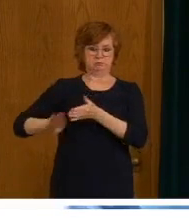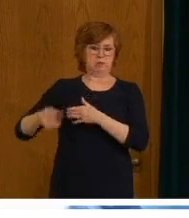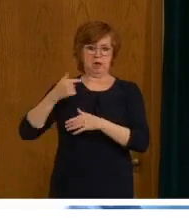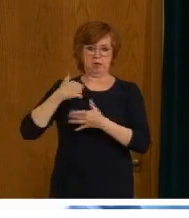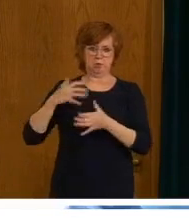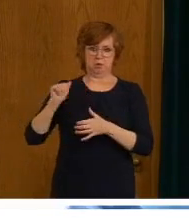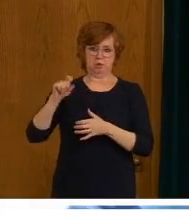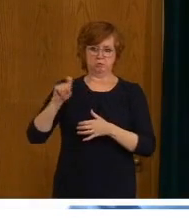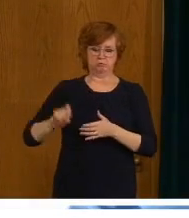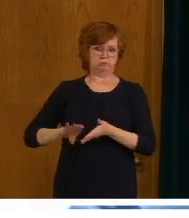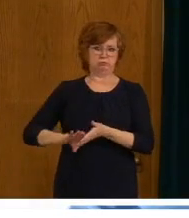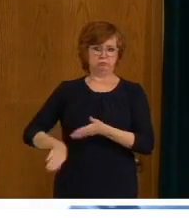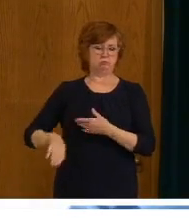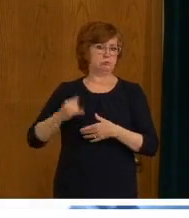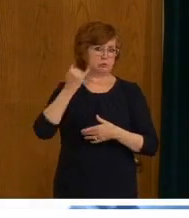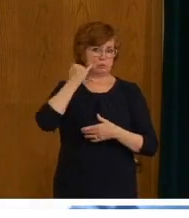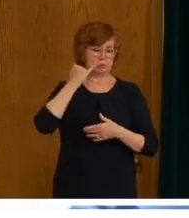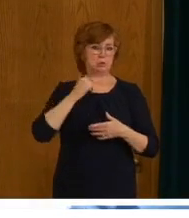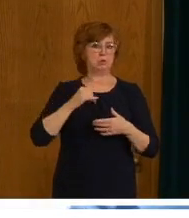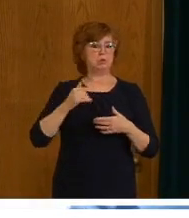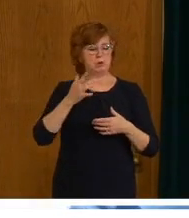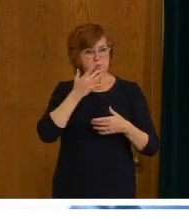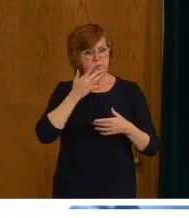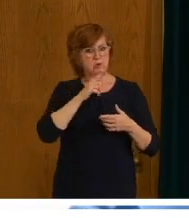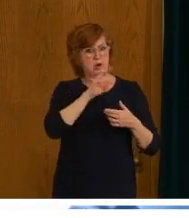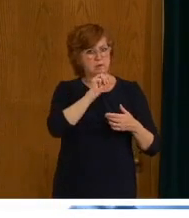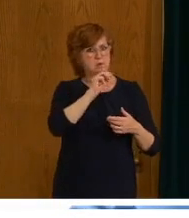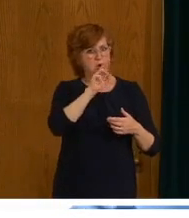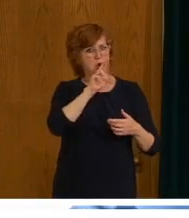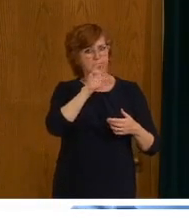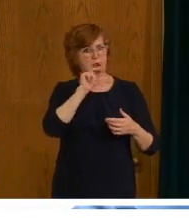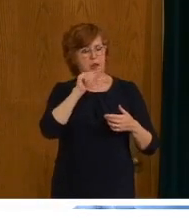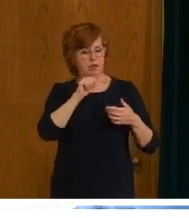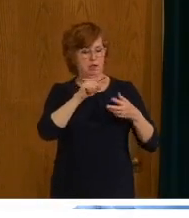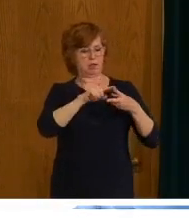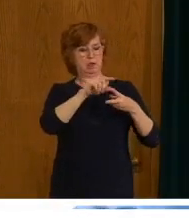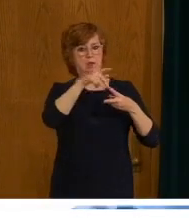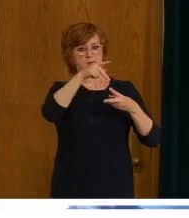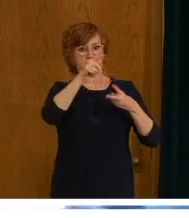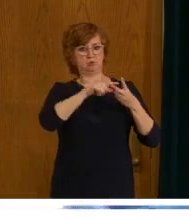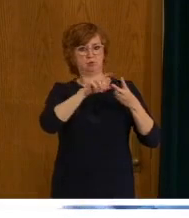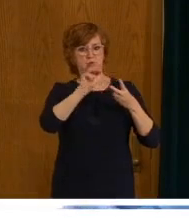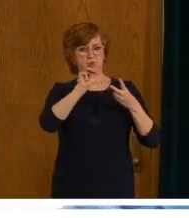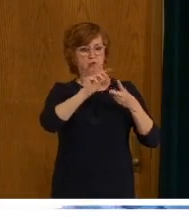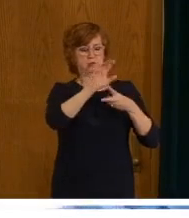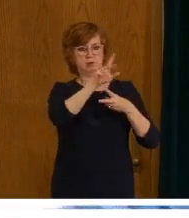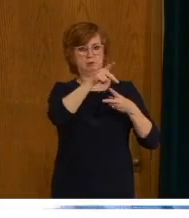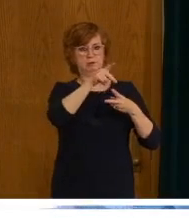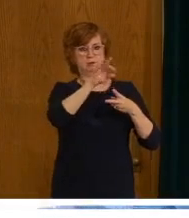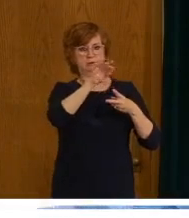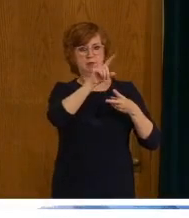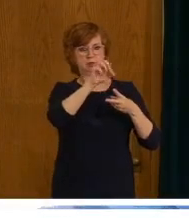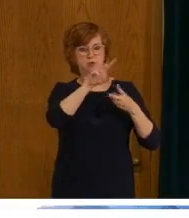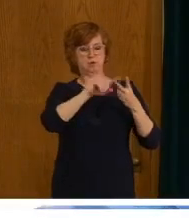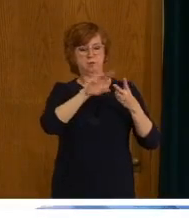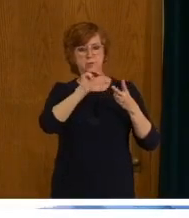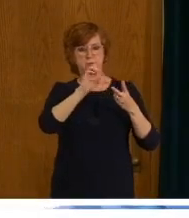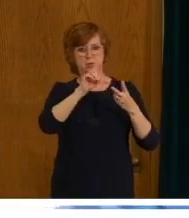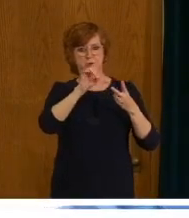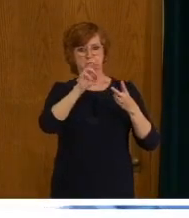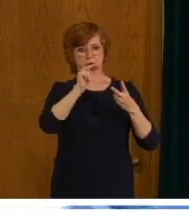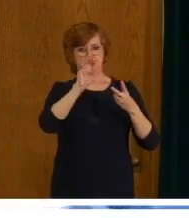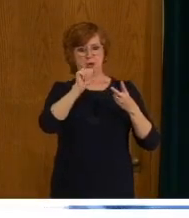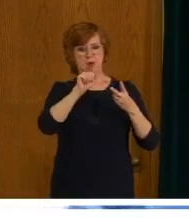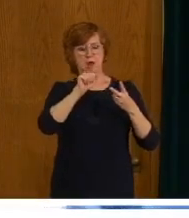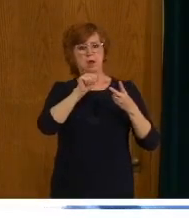vaccine like mRNA vaccine, Pfizer or Moderna, instead of a second dose AstraZeneca, NACI has published its guidance that